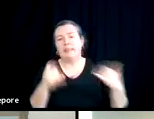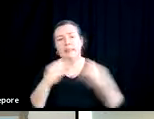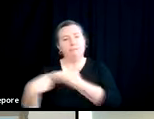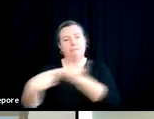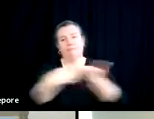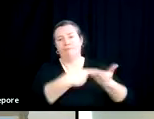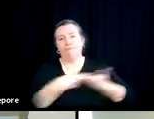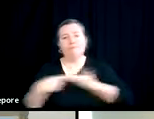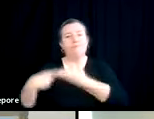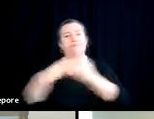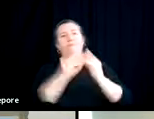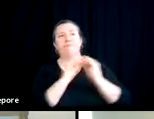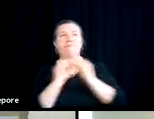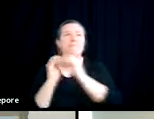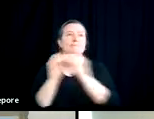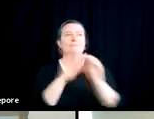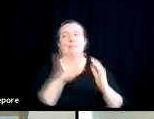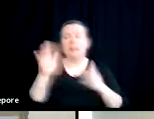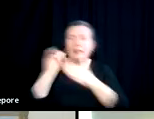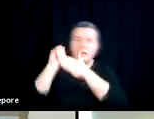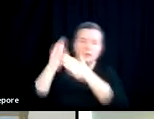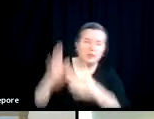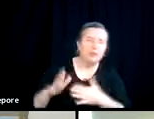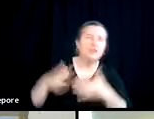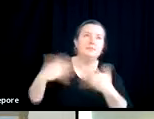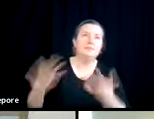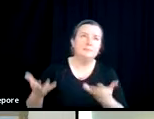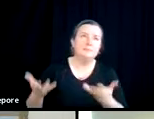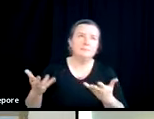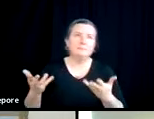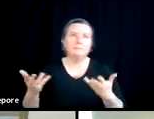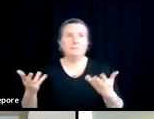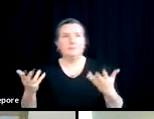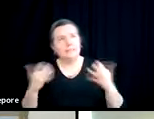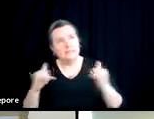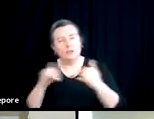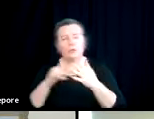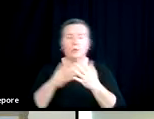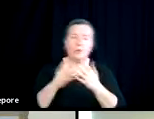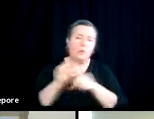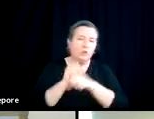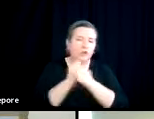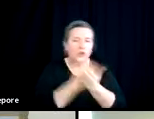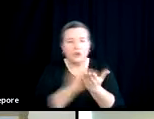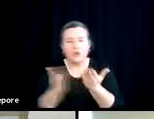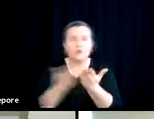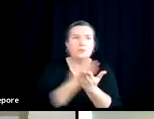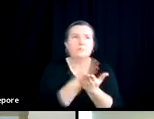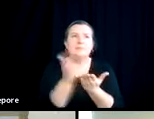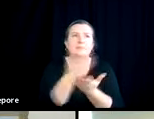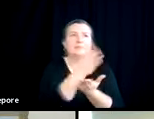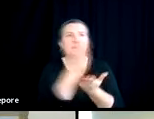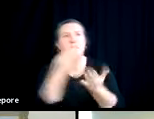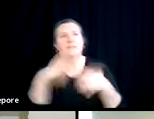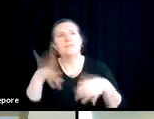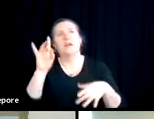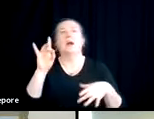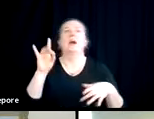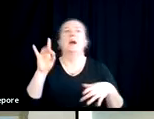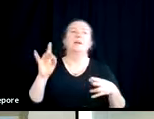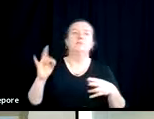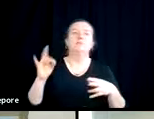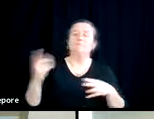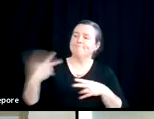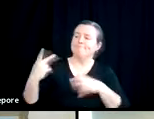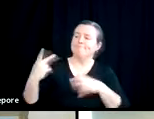leadership. And we're still working through to try to find that common ground. I've got a meeting with leadership tomorrow, which